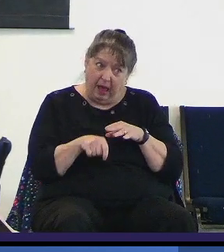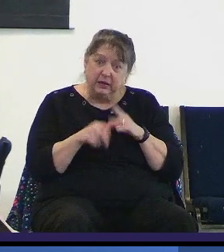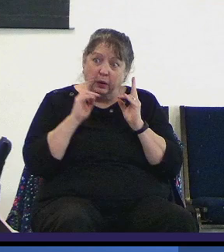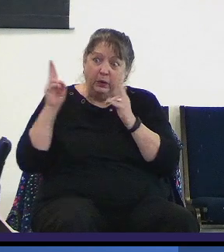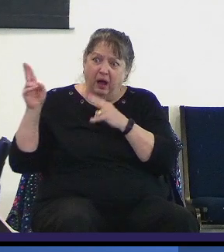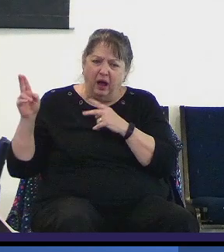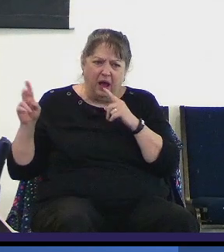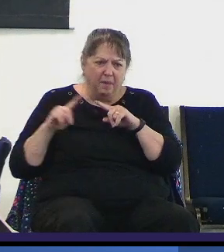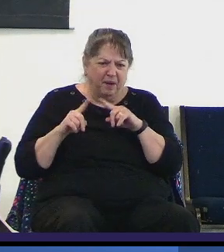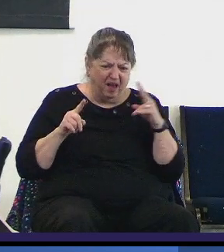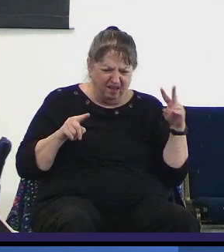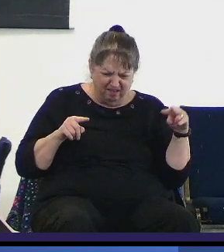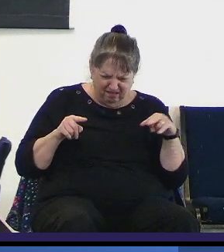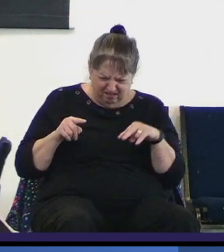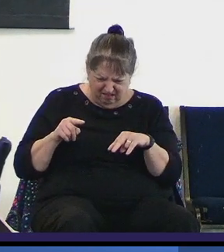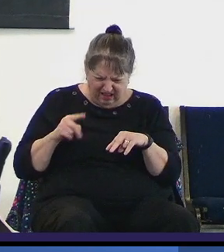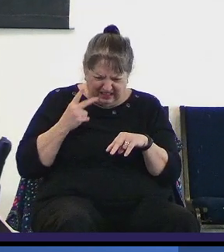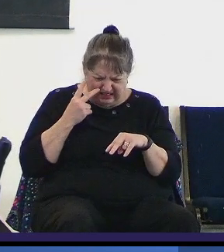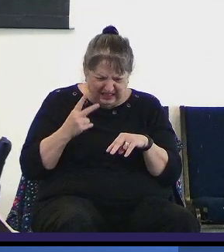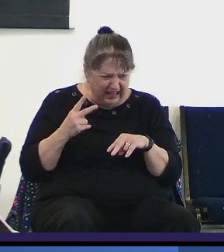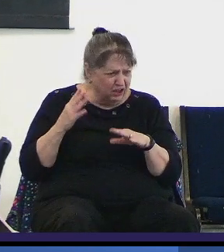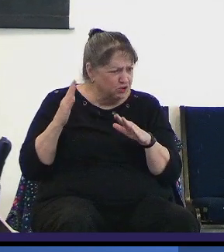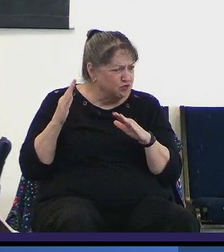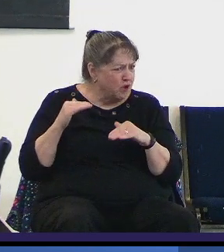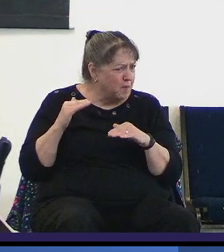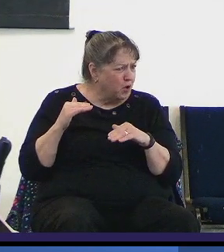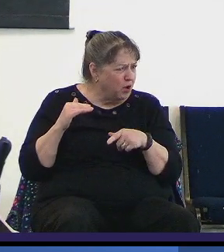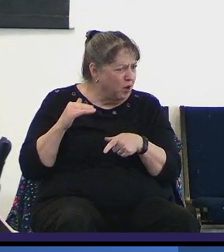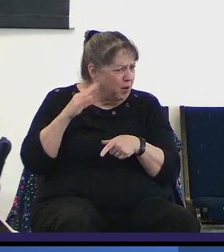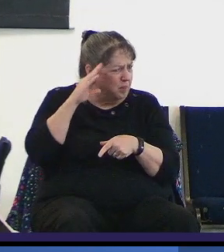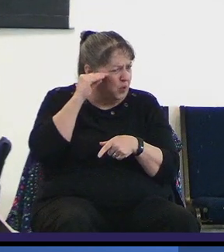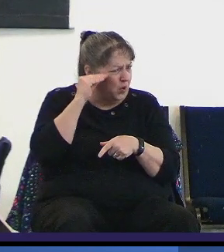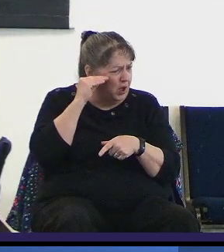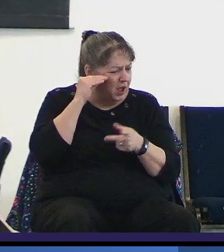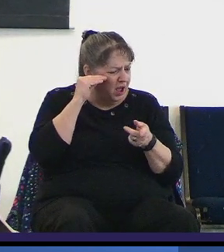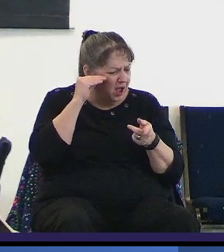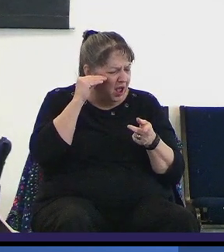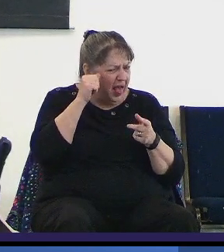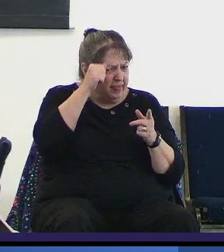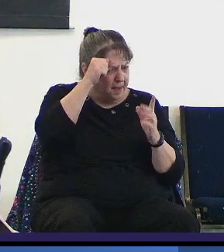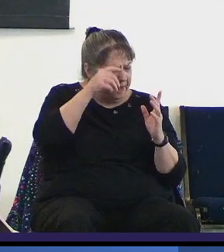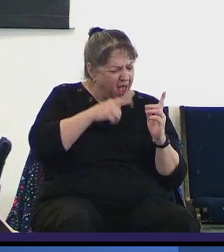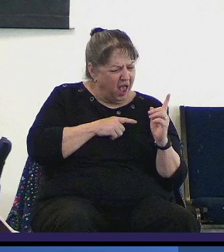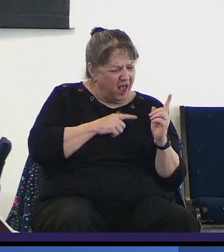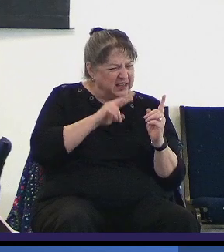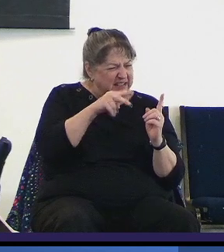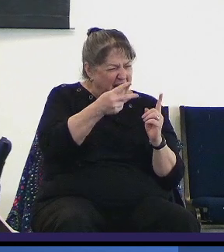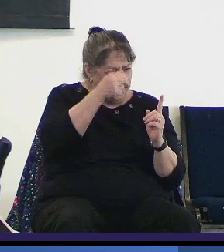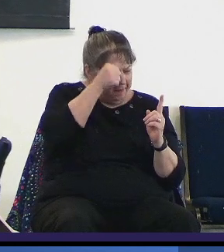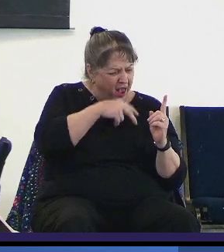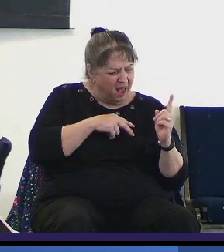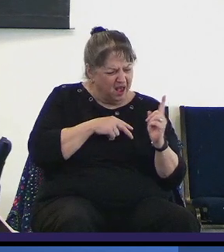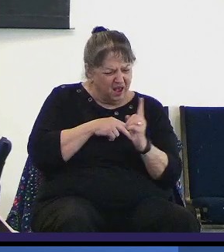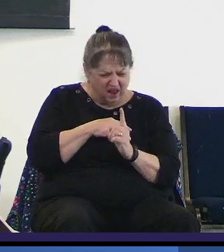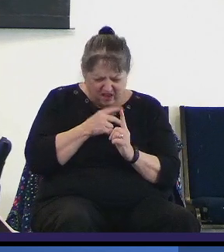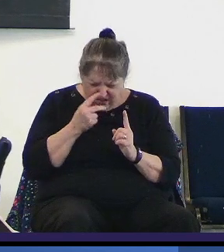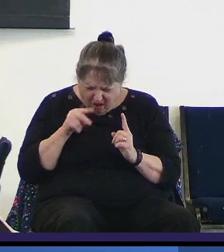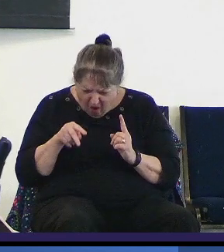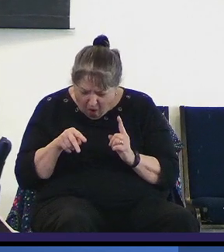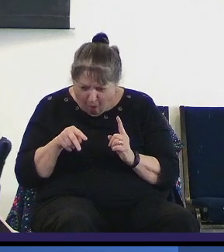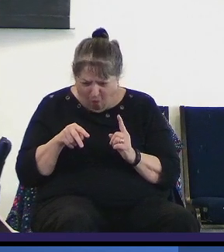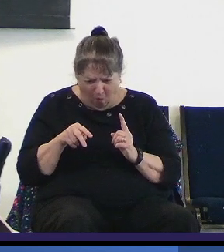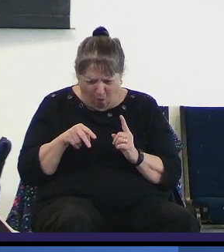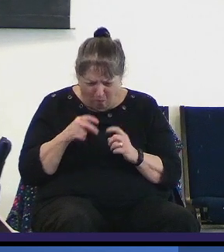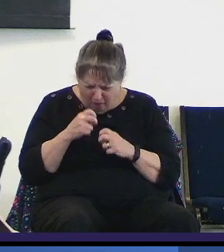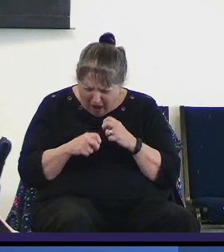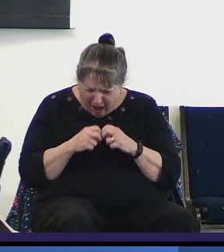here was a boy that was in trouble. The traveling man comprehended the situation in a glance. The scattered